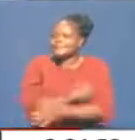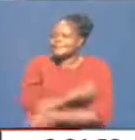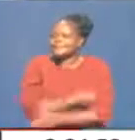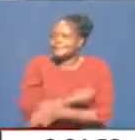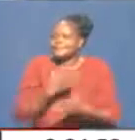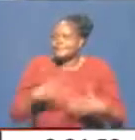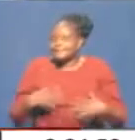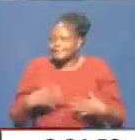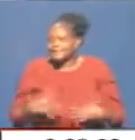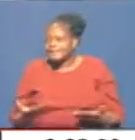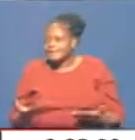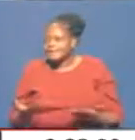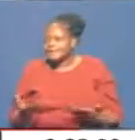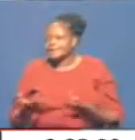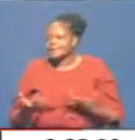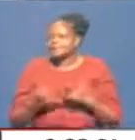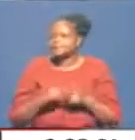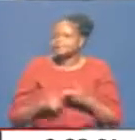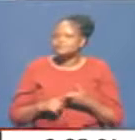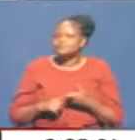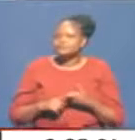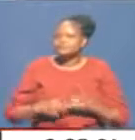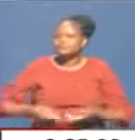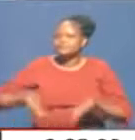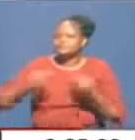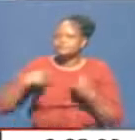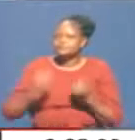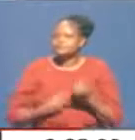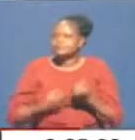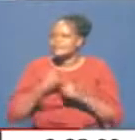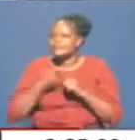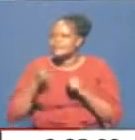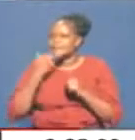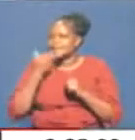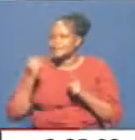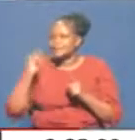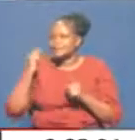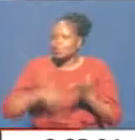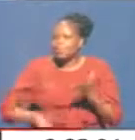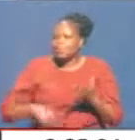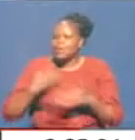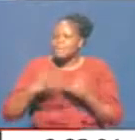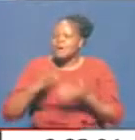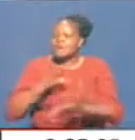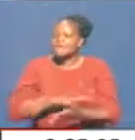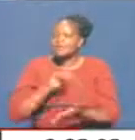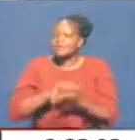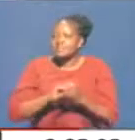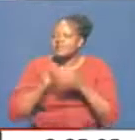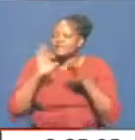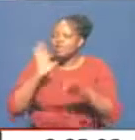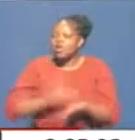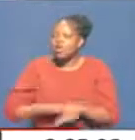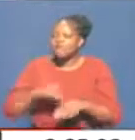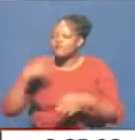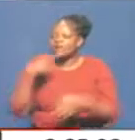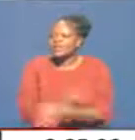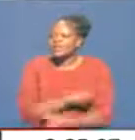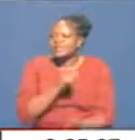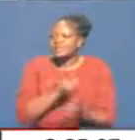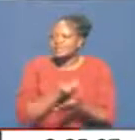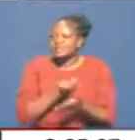started releasing, they were giving us. The good thing in Kenya is that we had built capacity that even if we got vaccines that were like